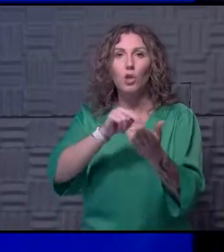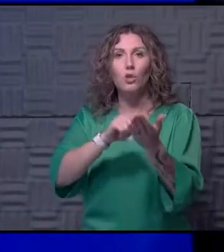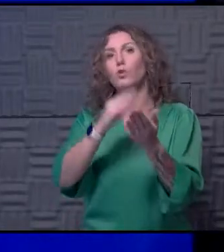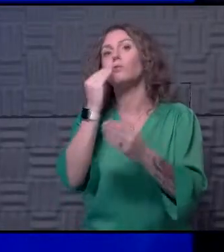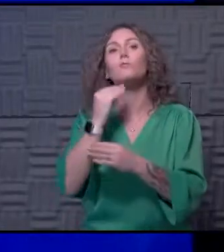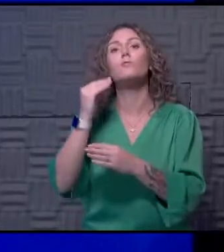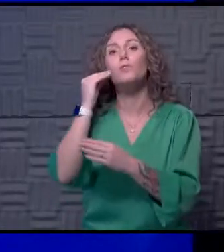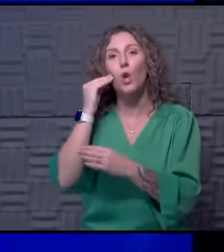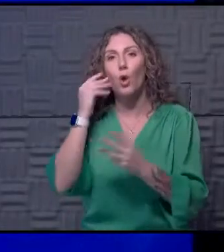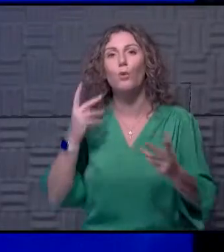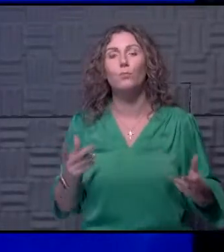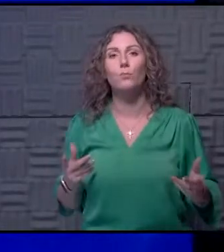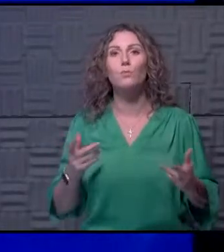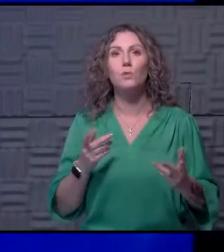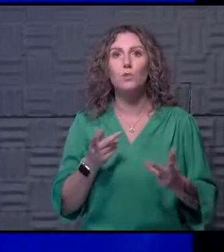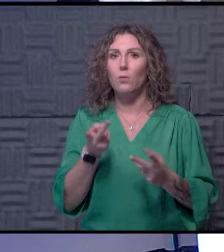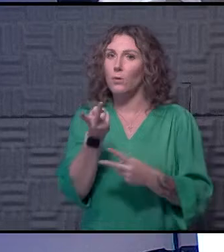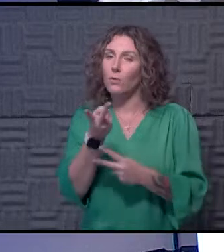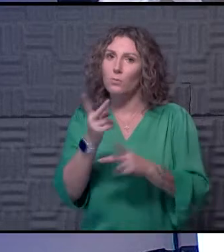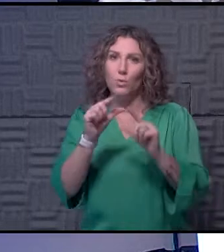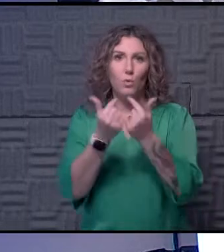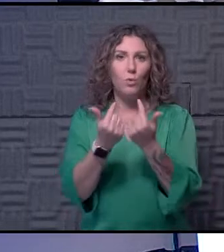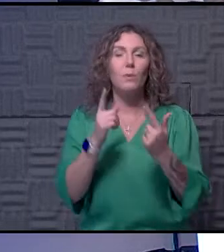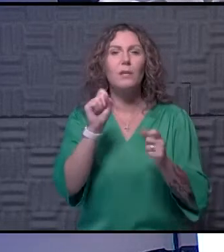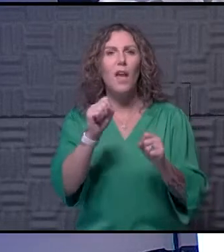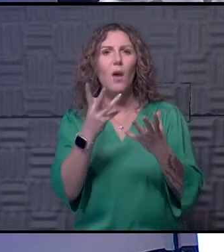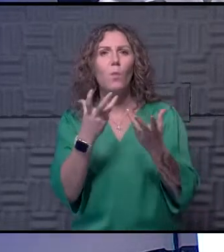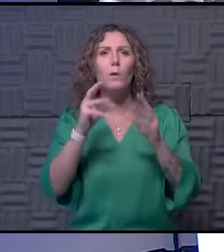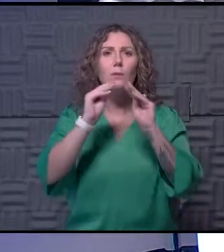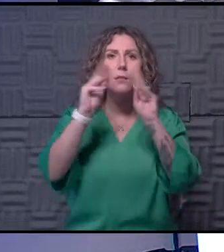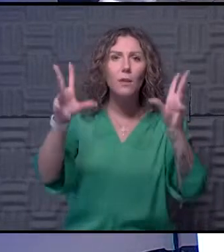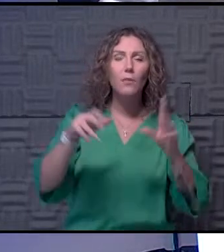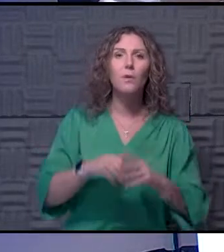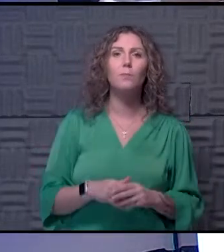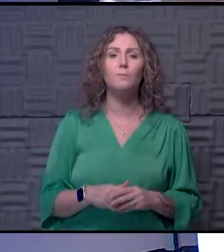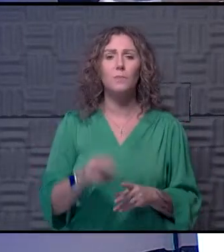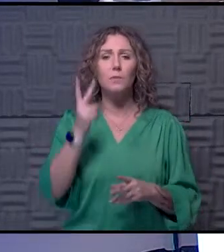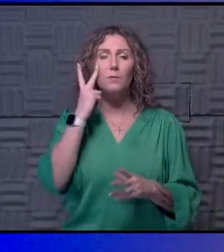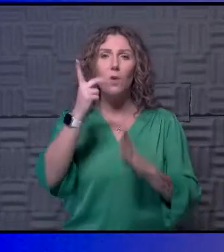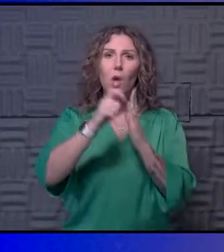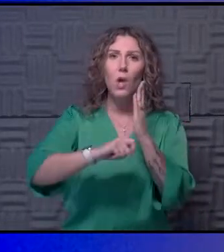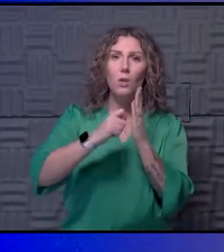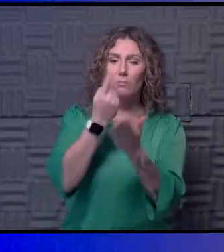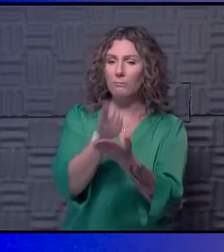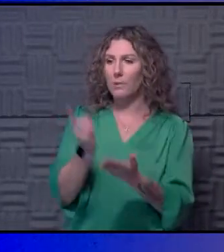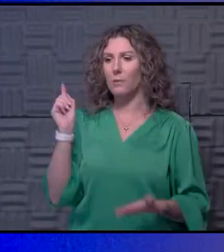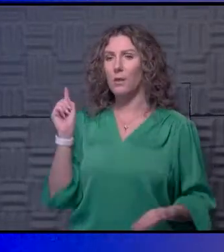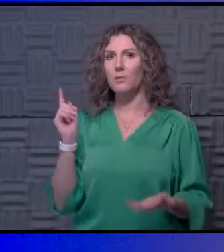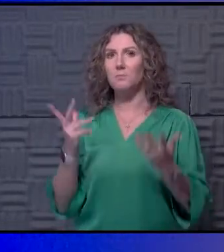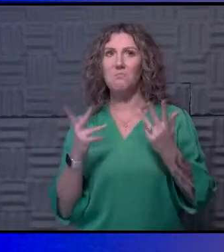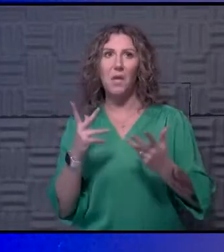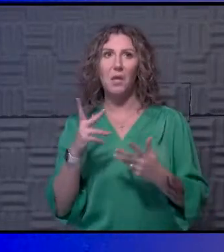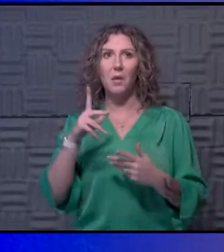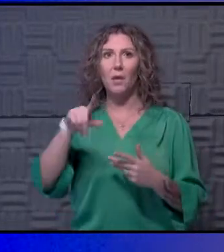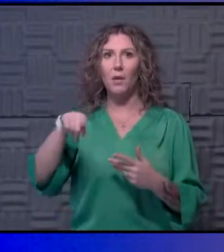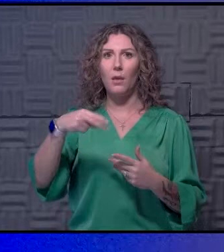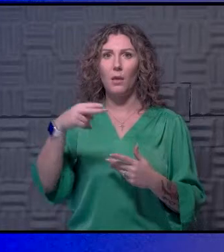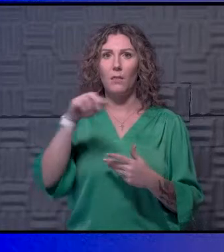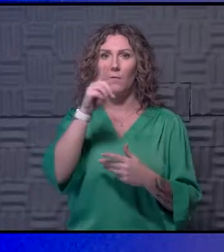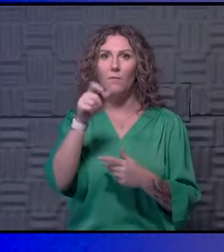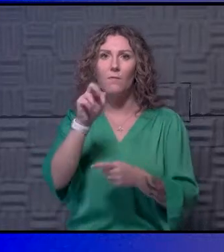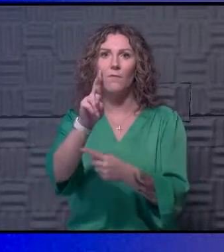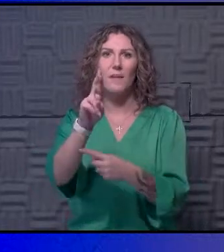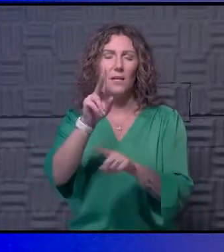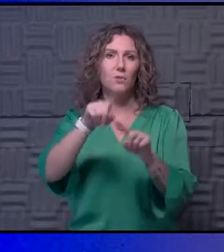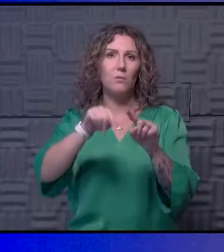taken a broad, because you had to work with those two groups. Yeah, and I'd like to clarify too, we saw articles last week saying, well, maybe Pfizer isn't able to deliver as